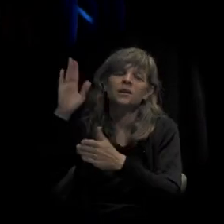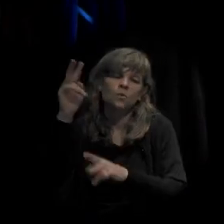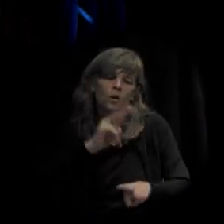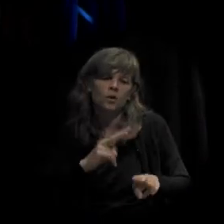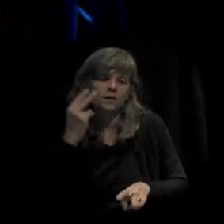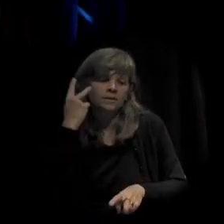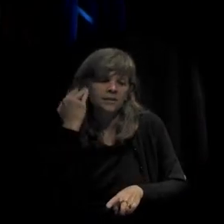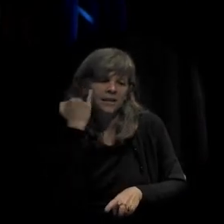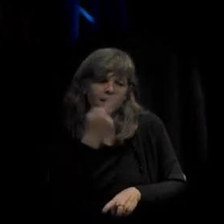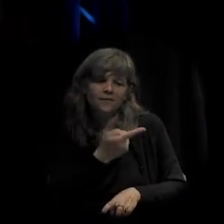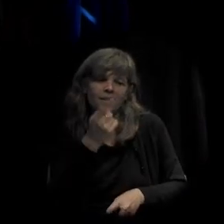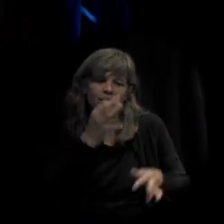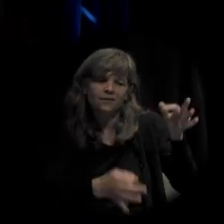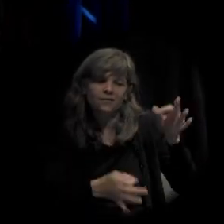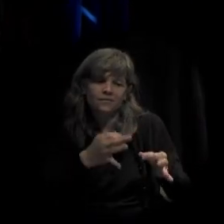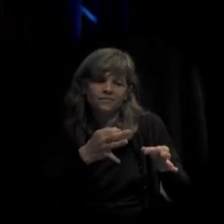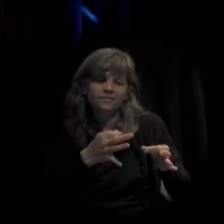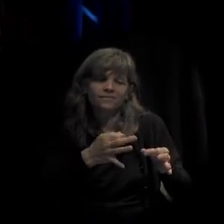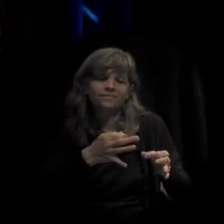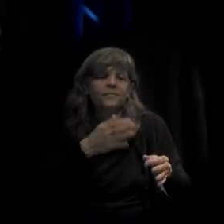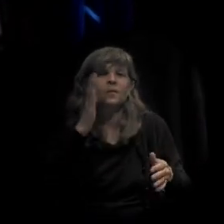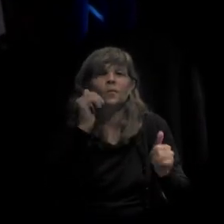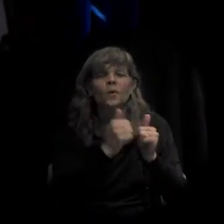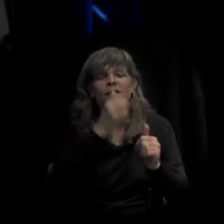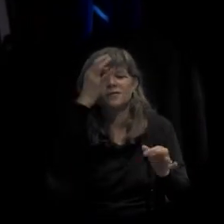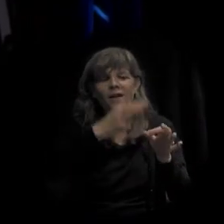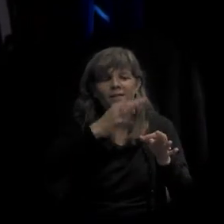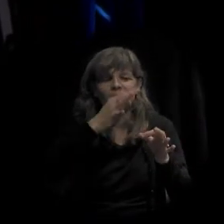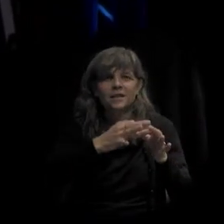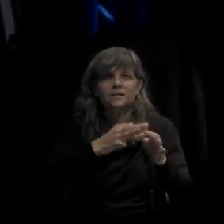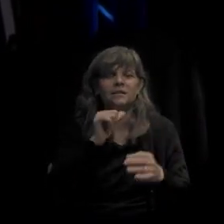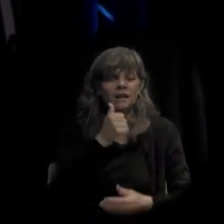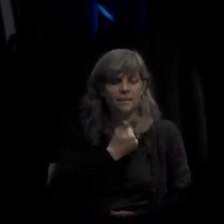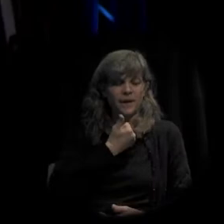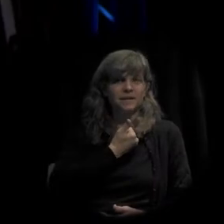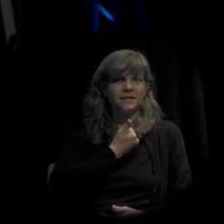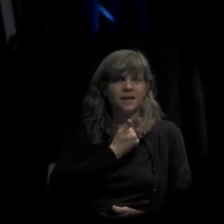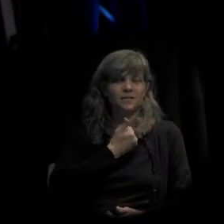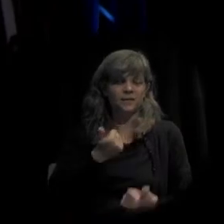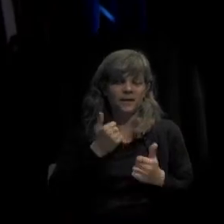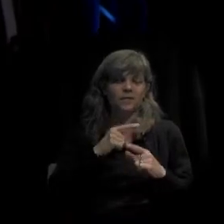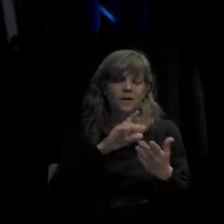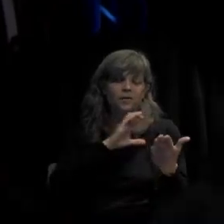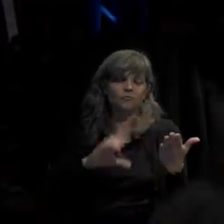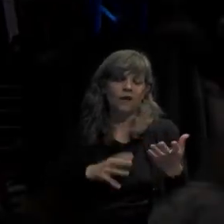Yet not I, but Christ in me. Have a great week in the Lord.